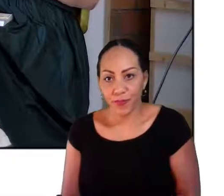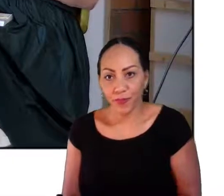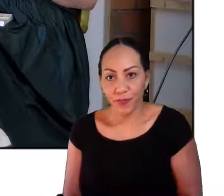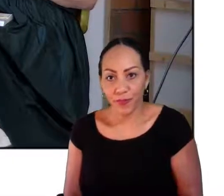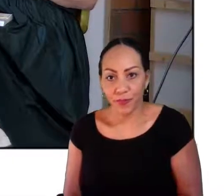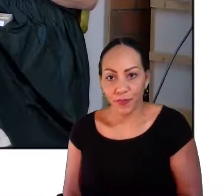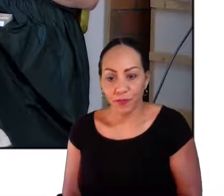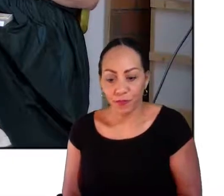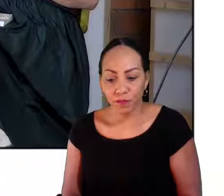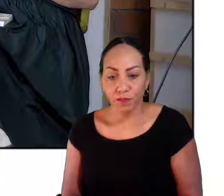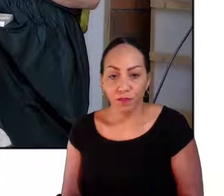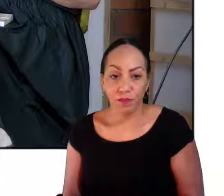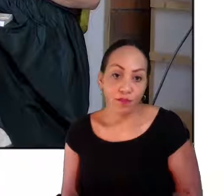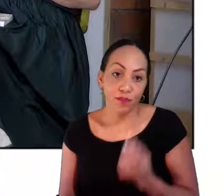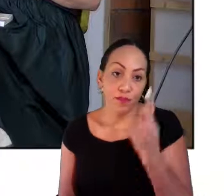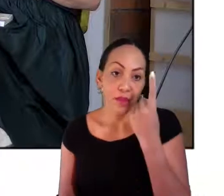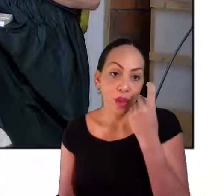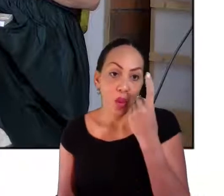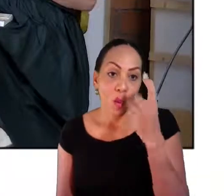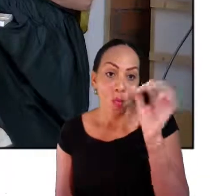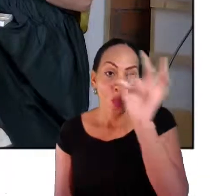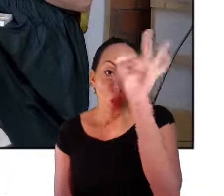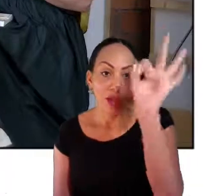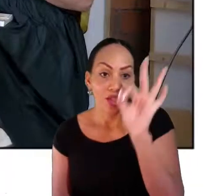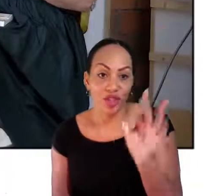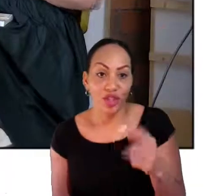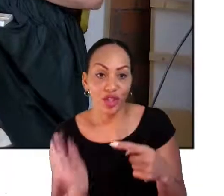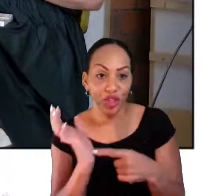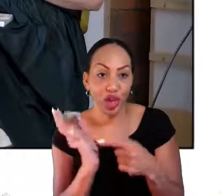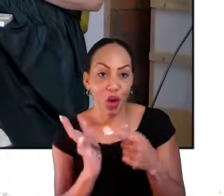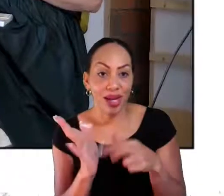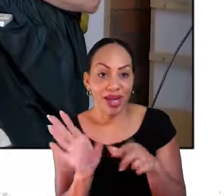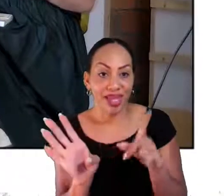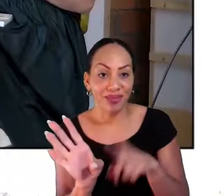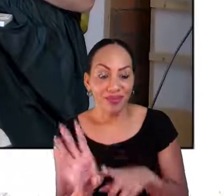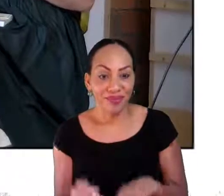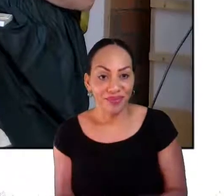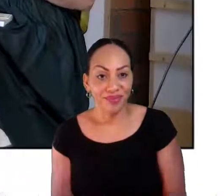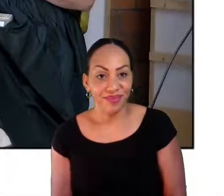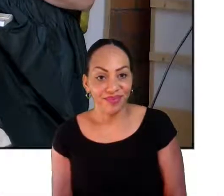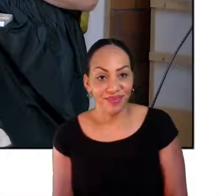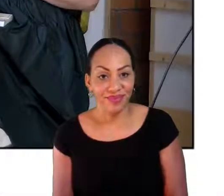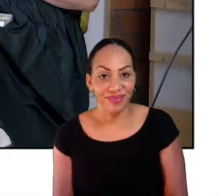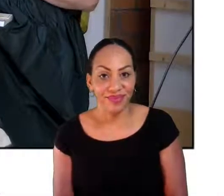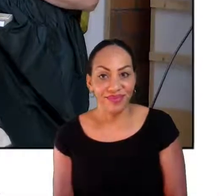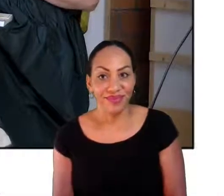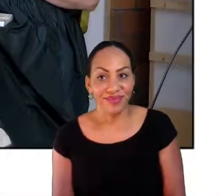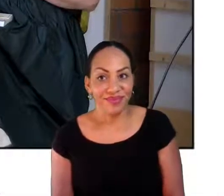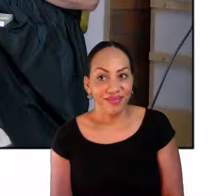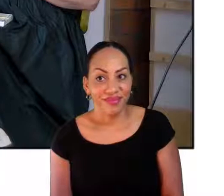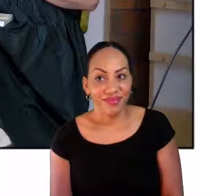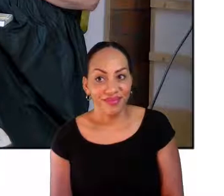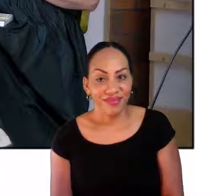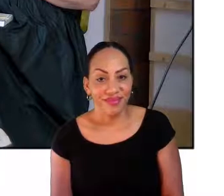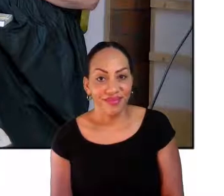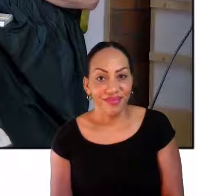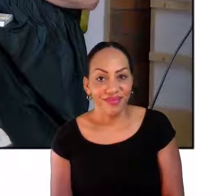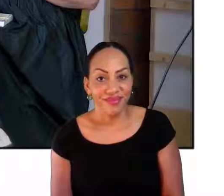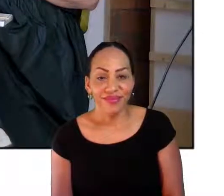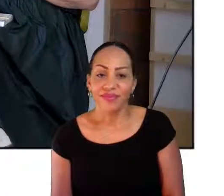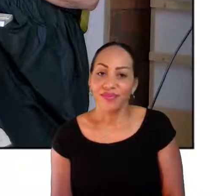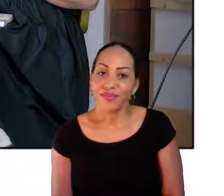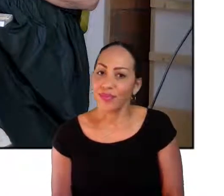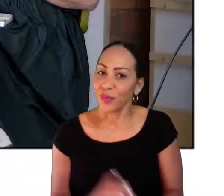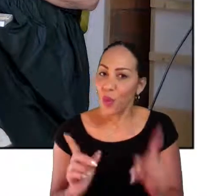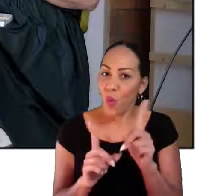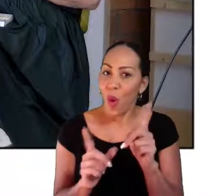So I've got one more question for you, Tony. What works for people? What are the best kinds of tools that you know that are